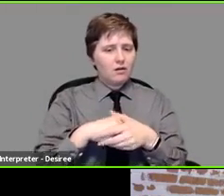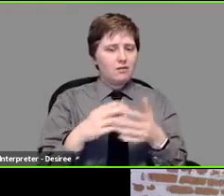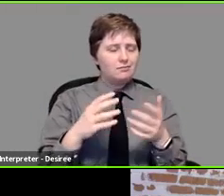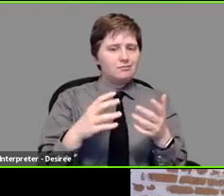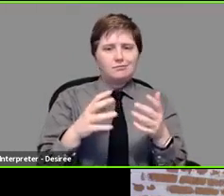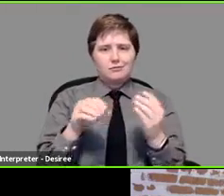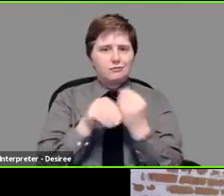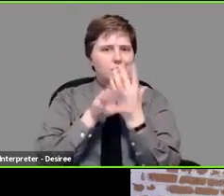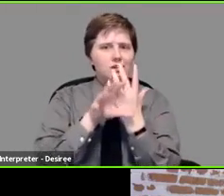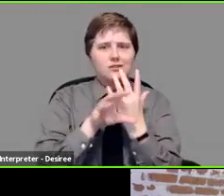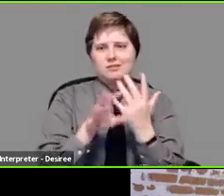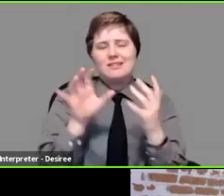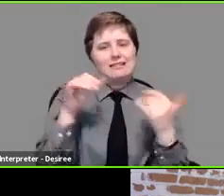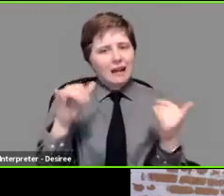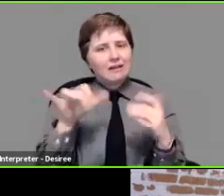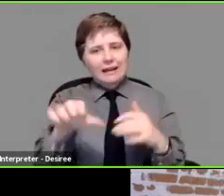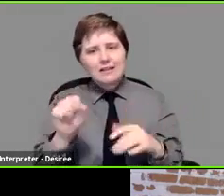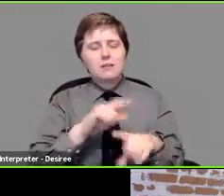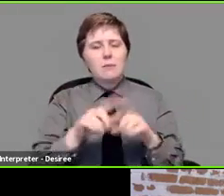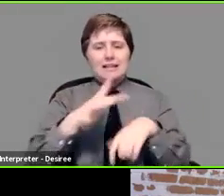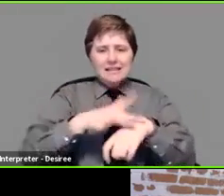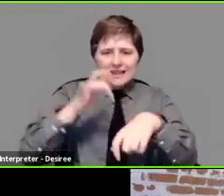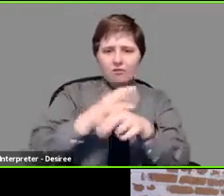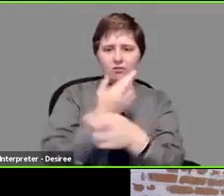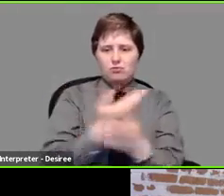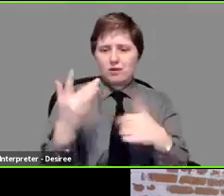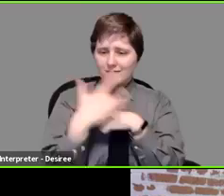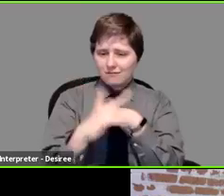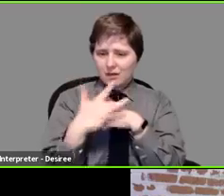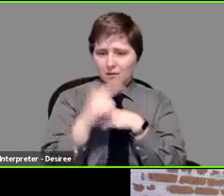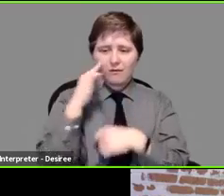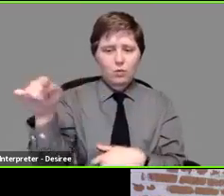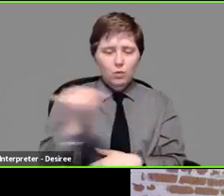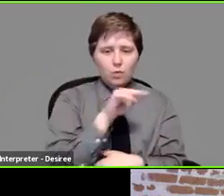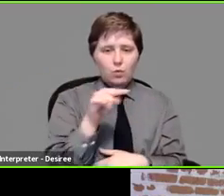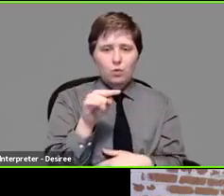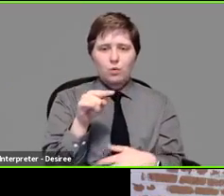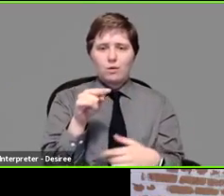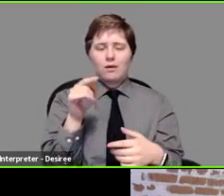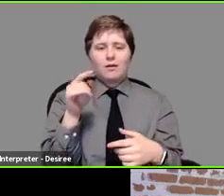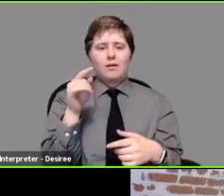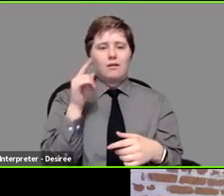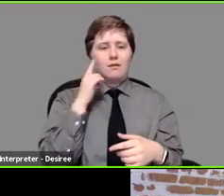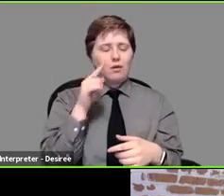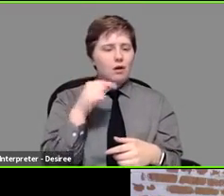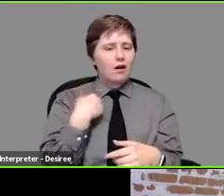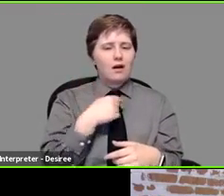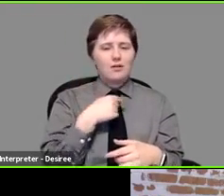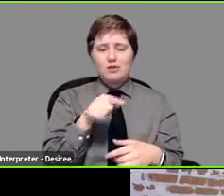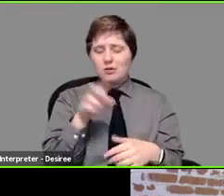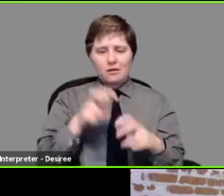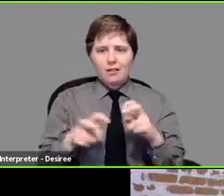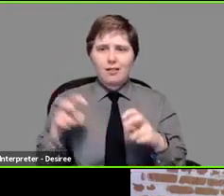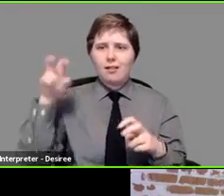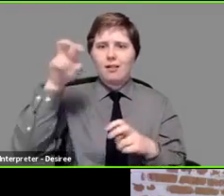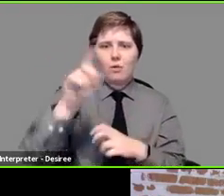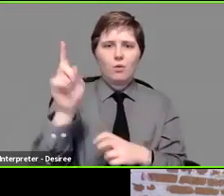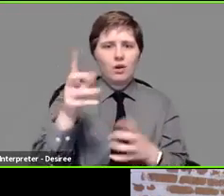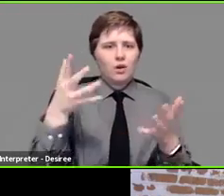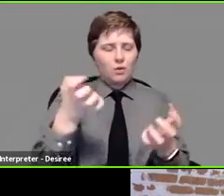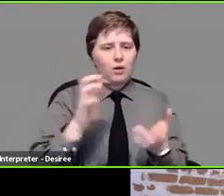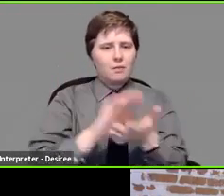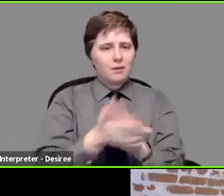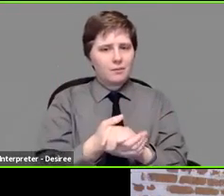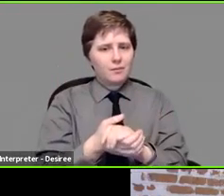virtually, albeit, but take advantage of the resources available to you to catapult you where you want to be,